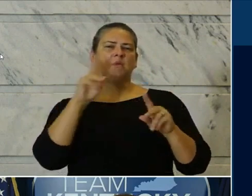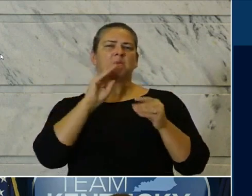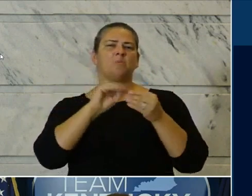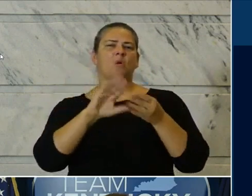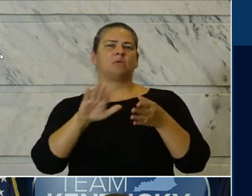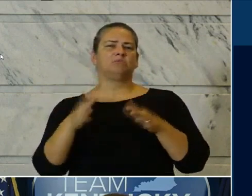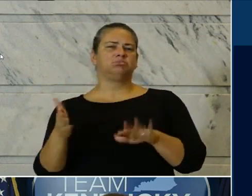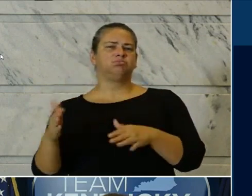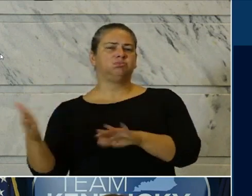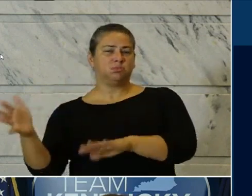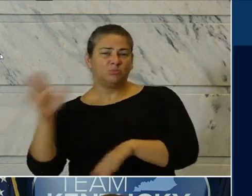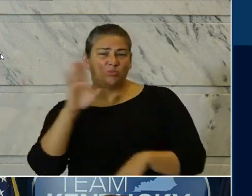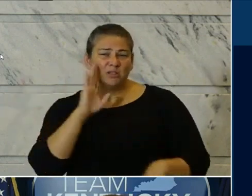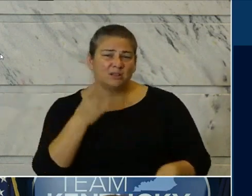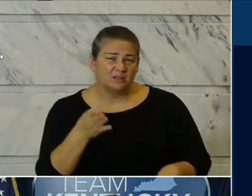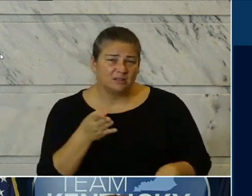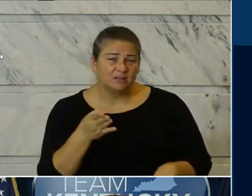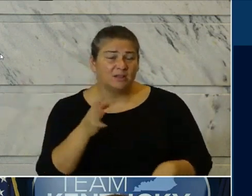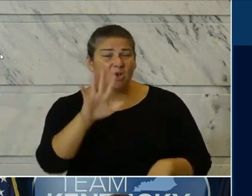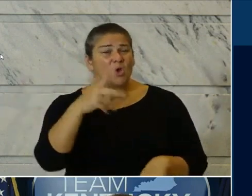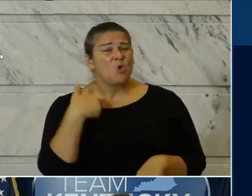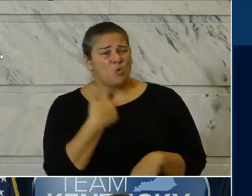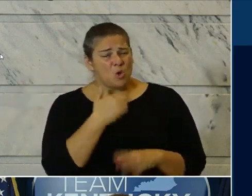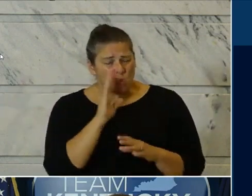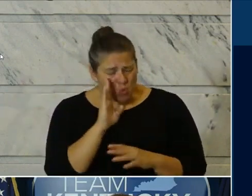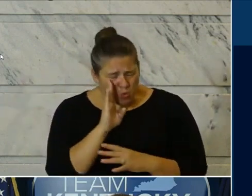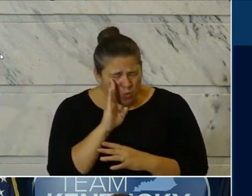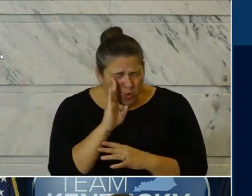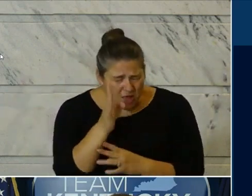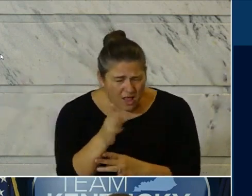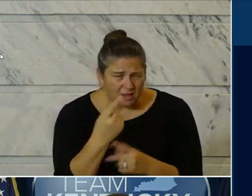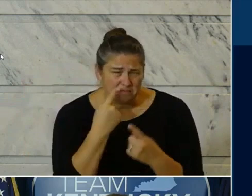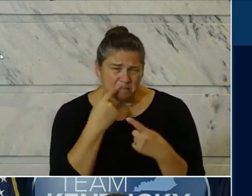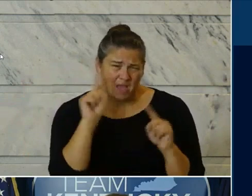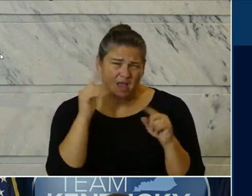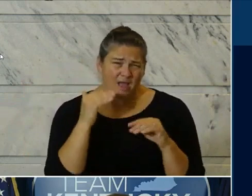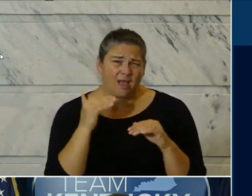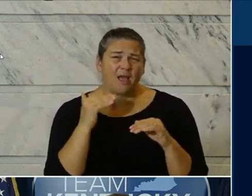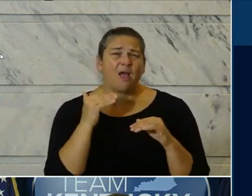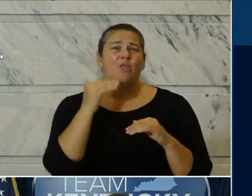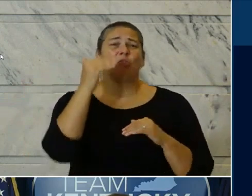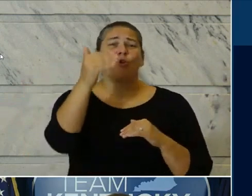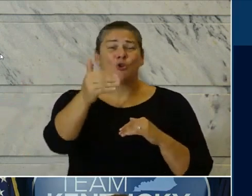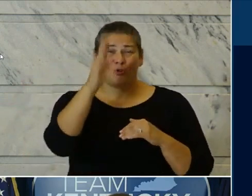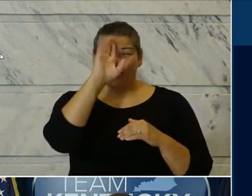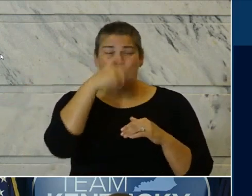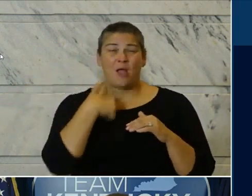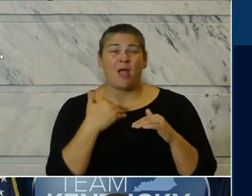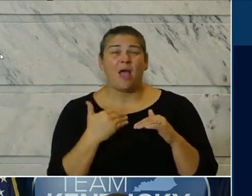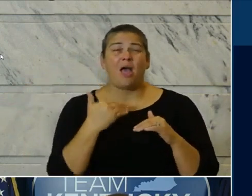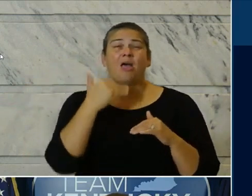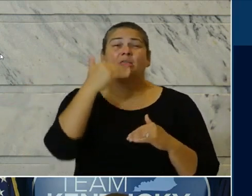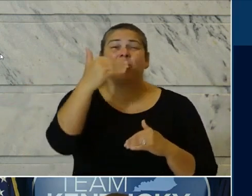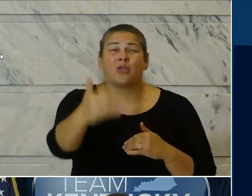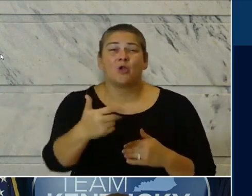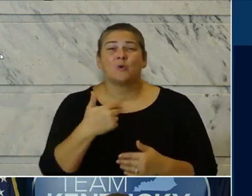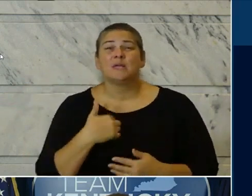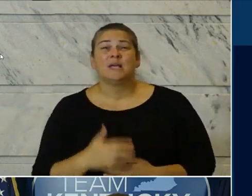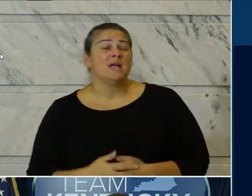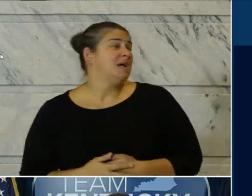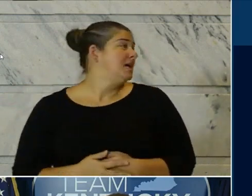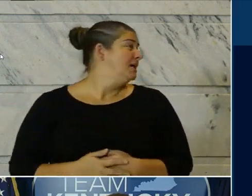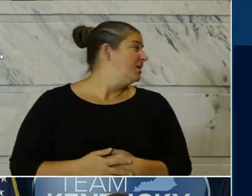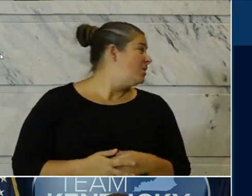when we get to the other side, do you want to look back and think we could have done better when doing better is about saving